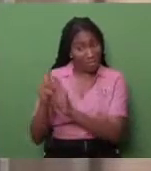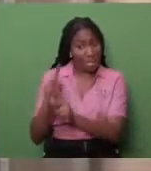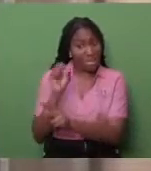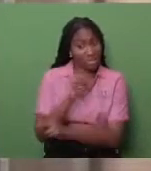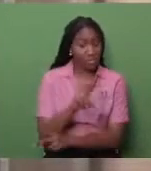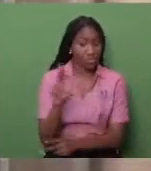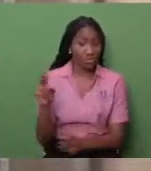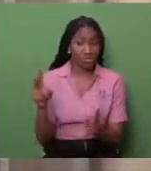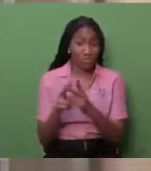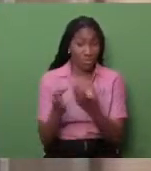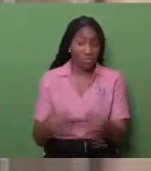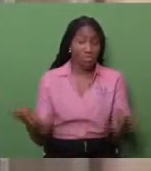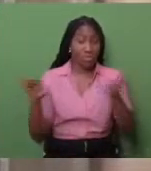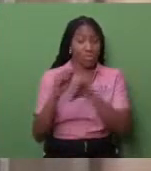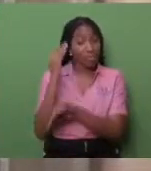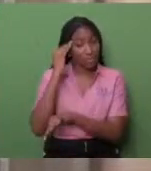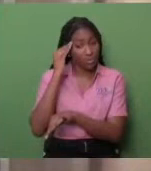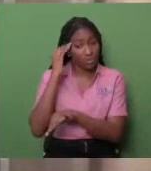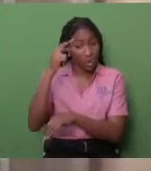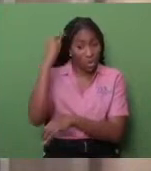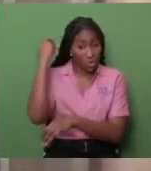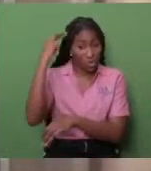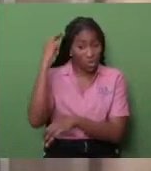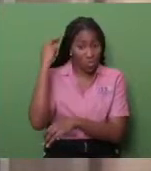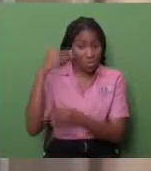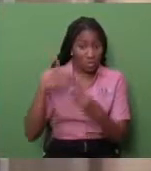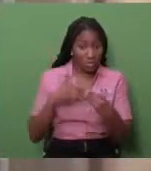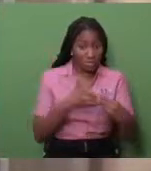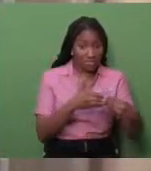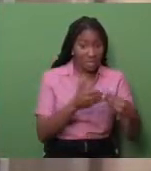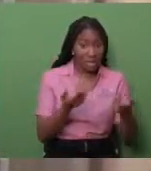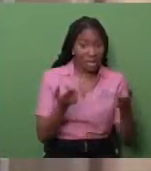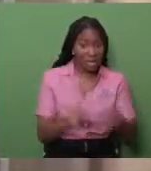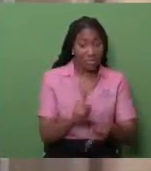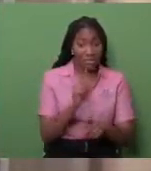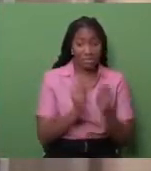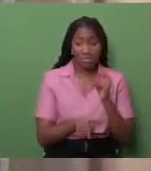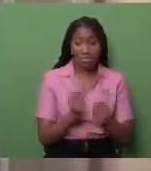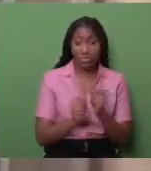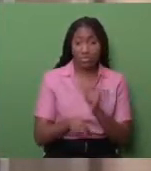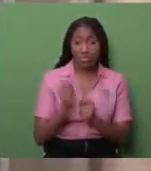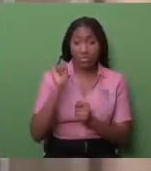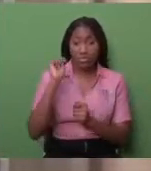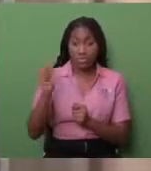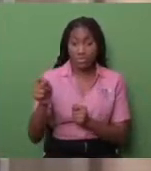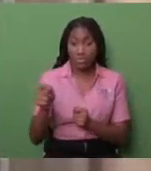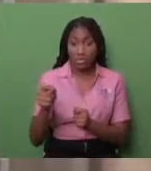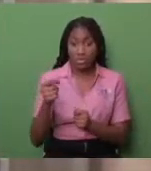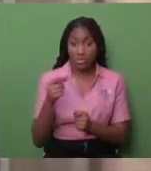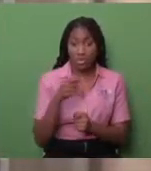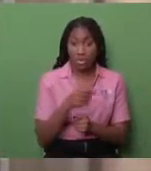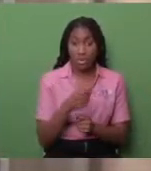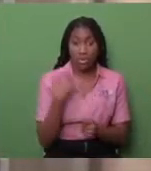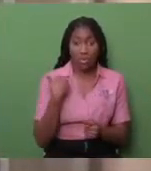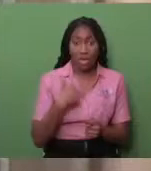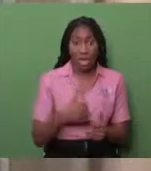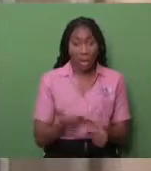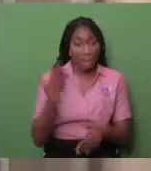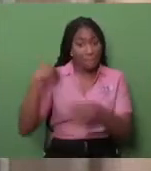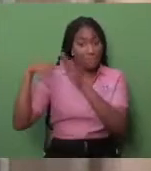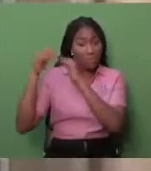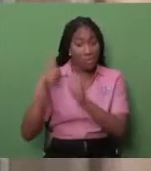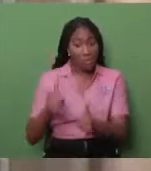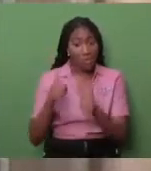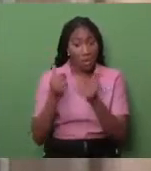this Rowley-led government, TNT has gone from being classified as a high investment grade country to one